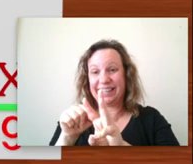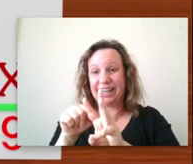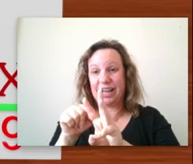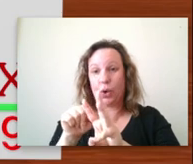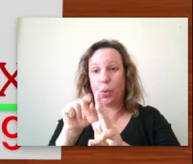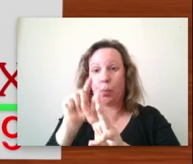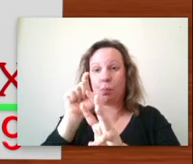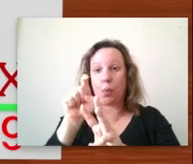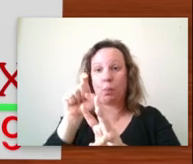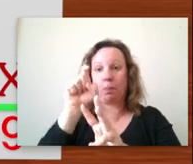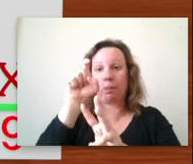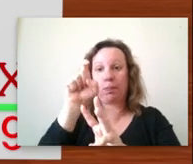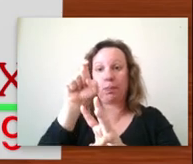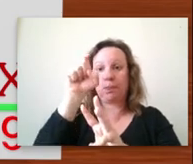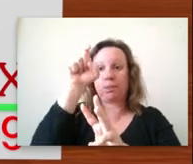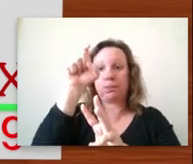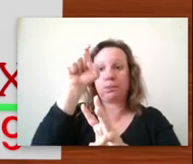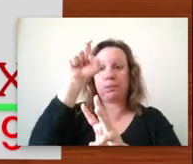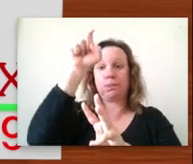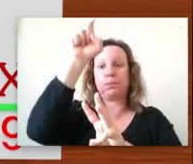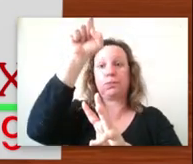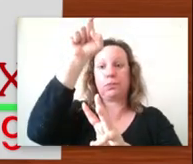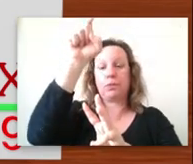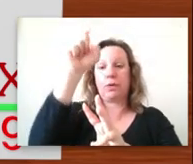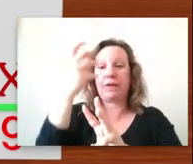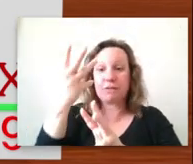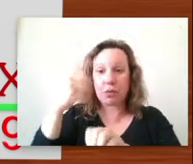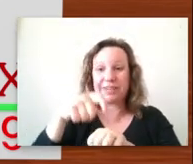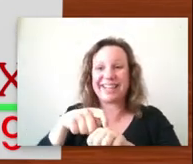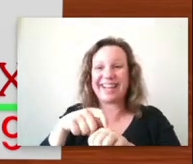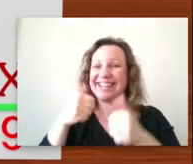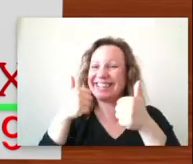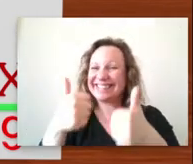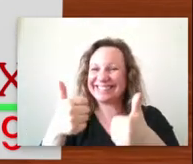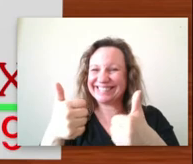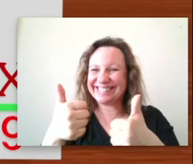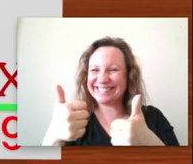which represent the 4 items that measured 6 inches. Great job,